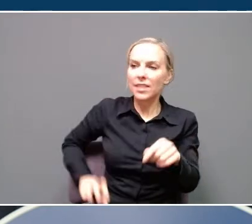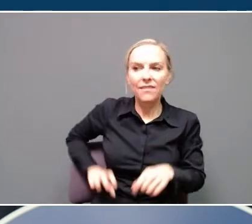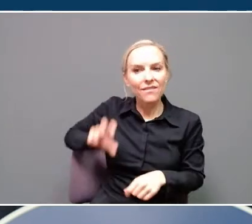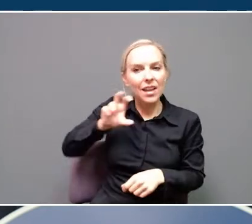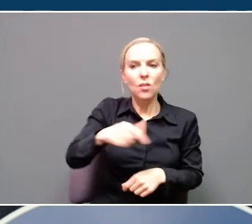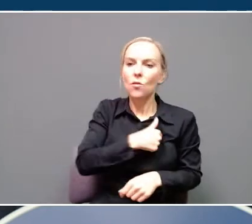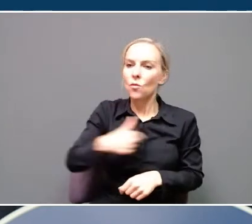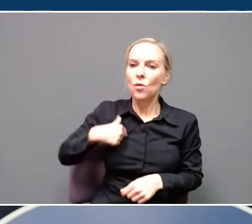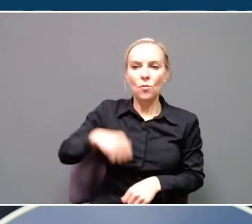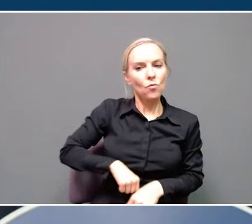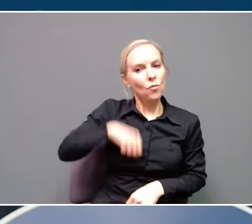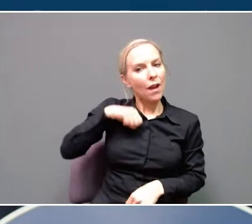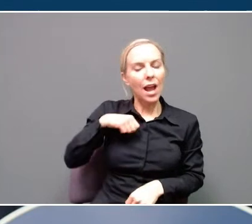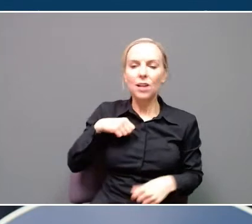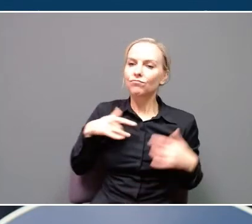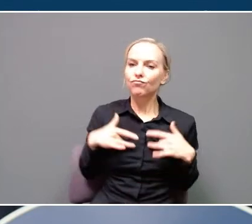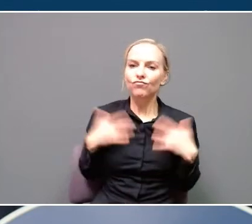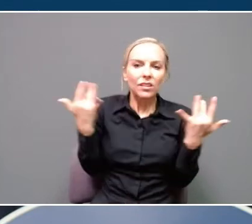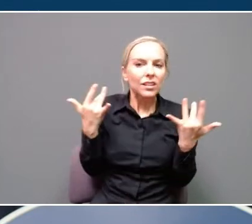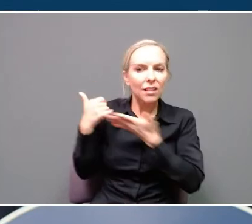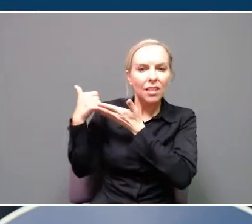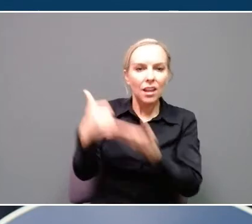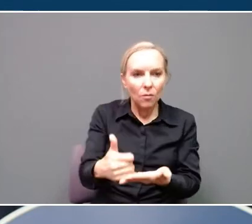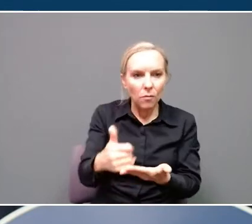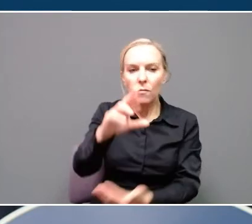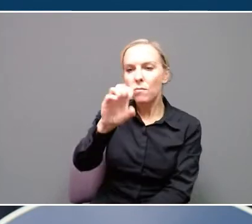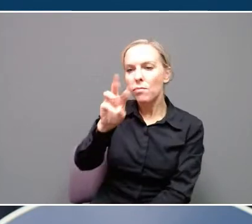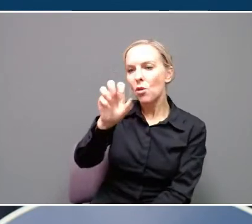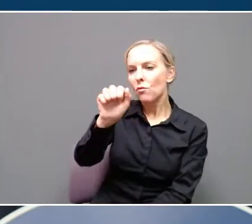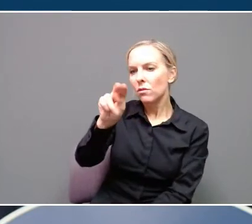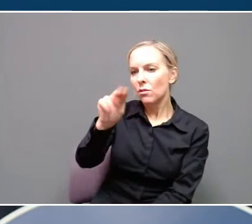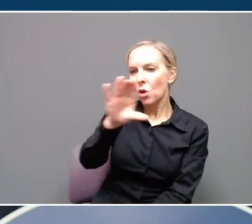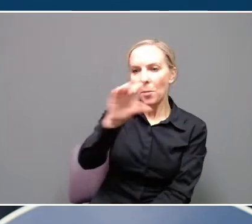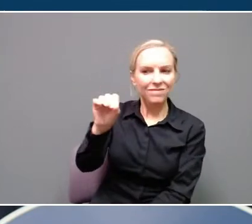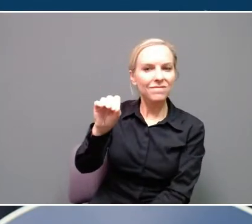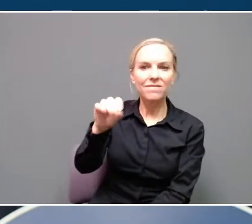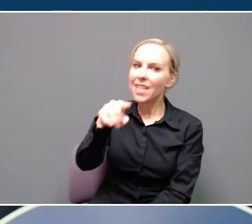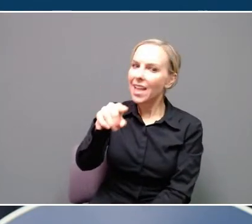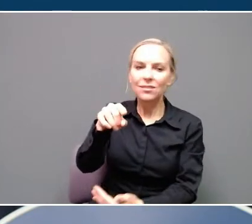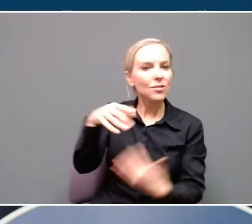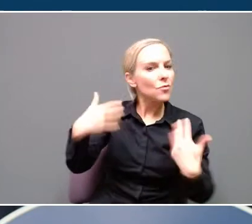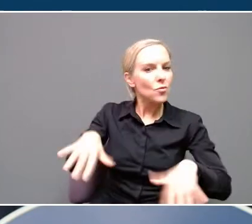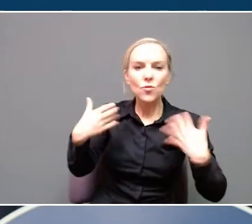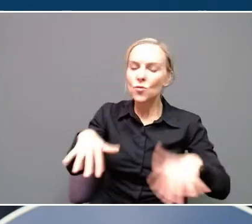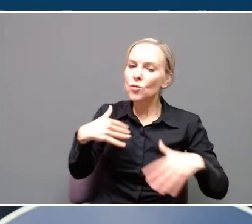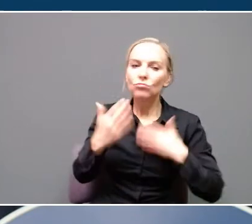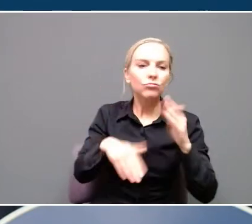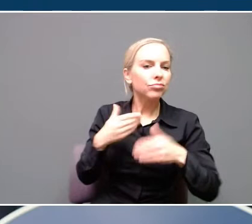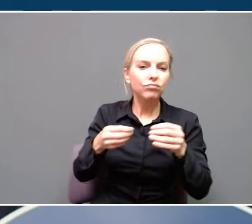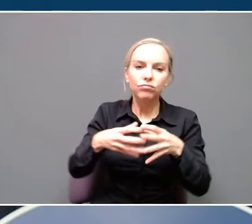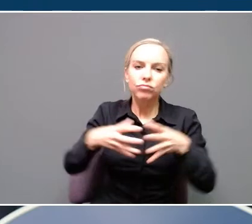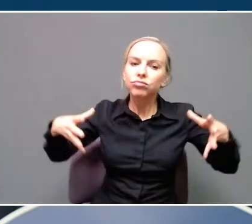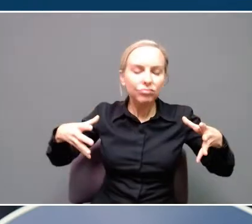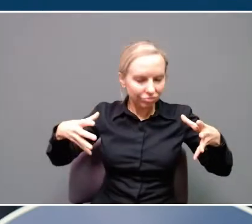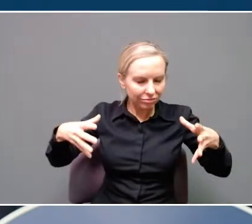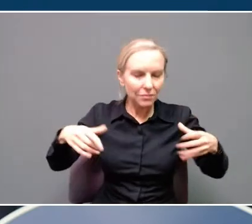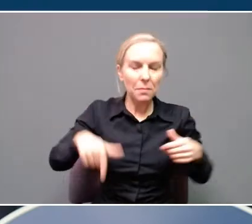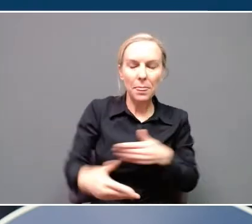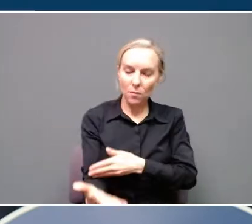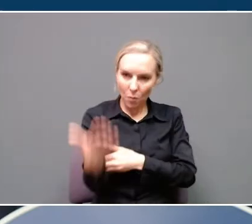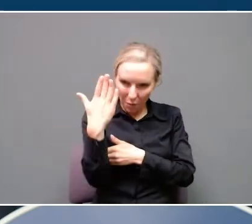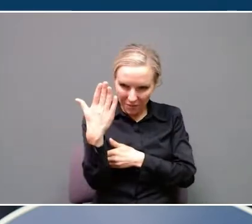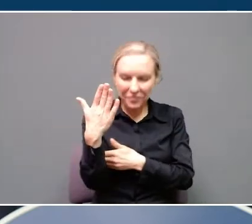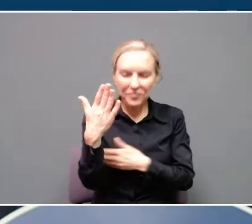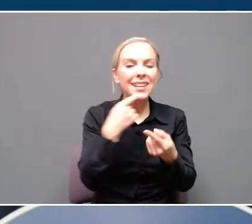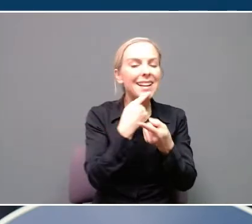help. Rowan County is certainly on the move. Exciting to see everything happening there. This morning, we also announced